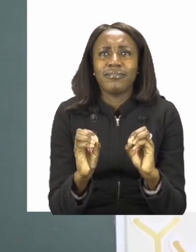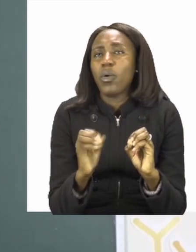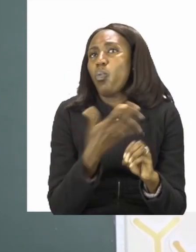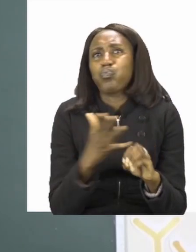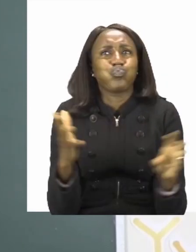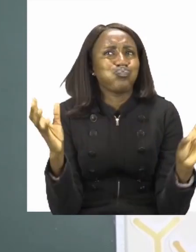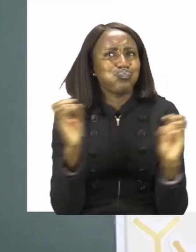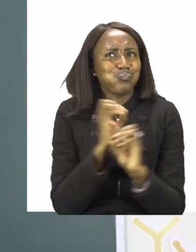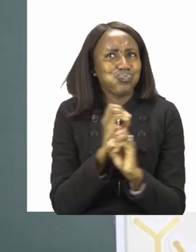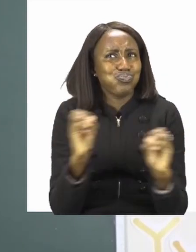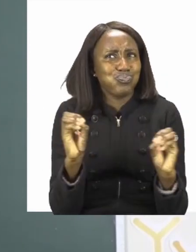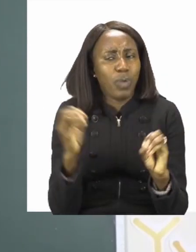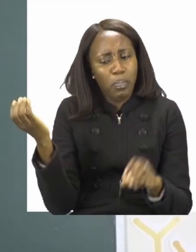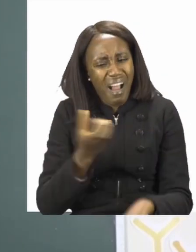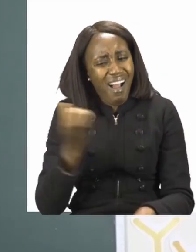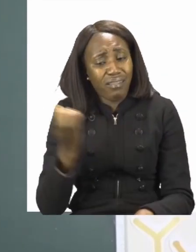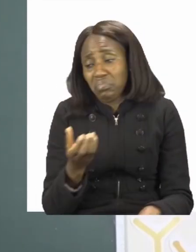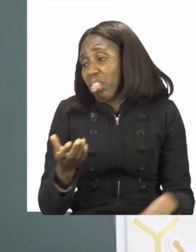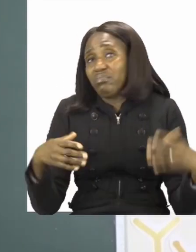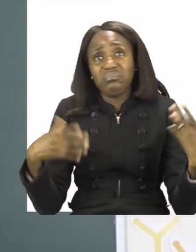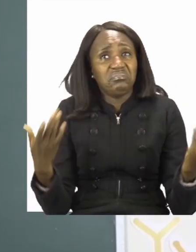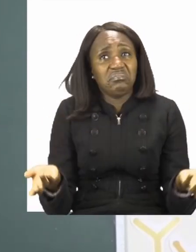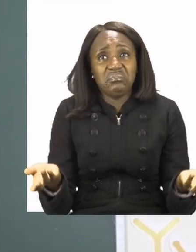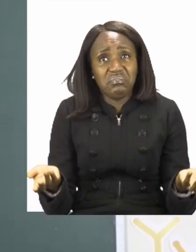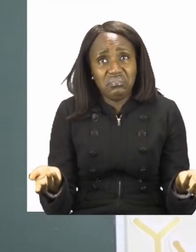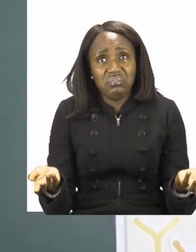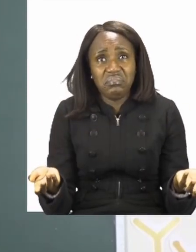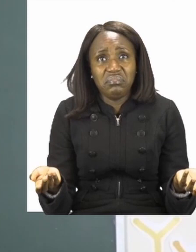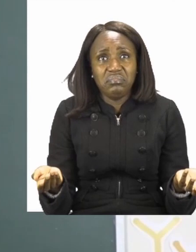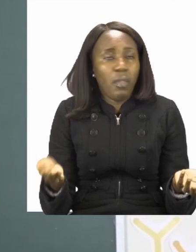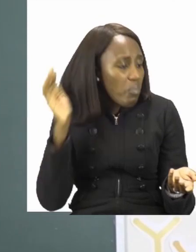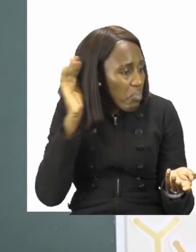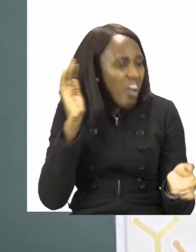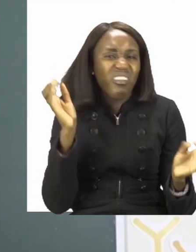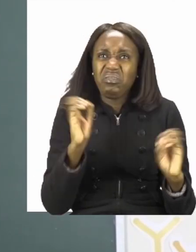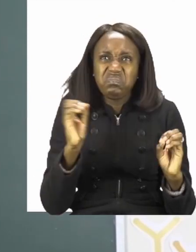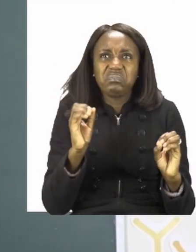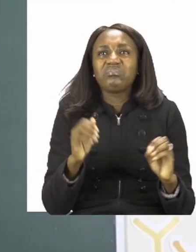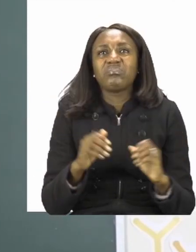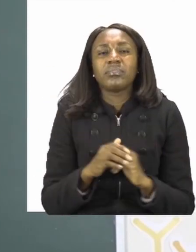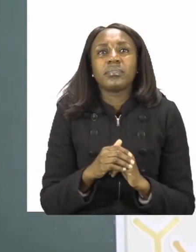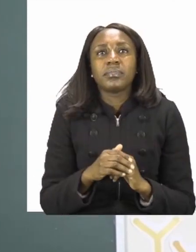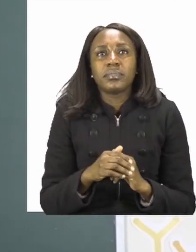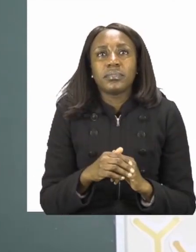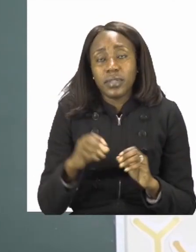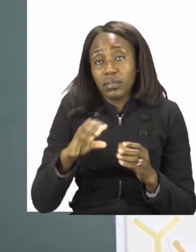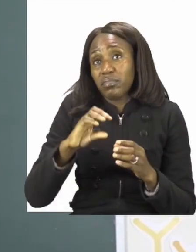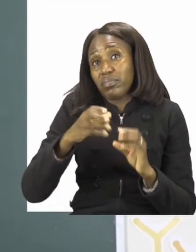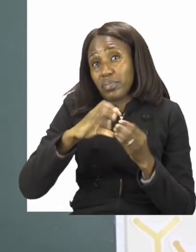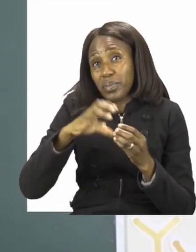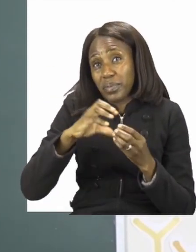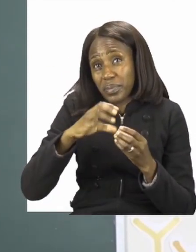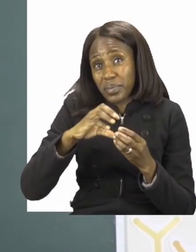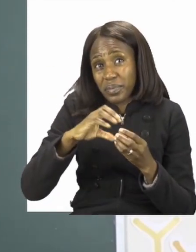at all. If I shake it, there is no sound of any water. And I can open